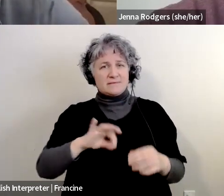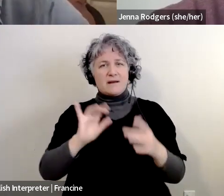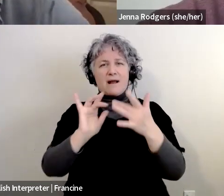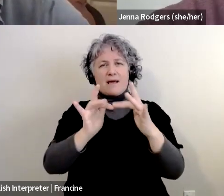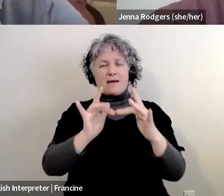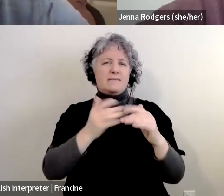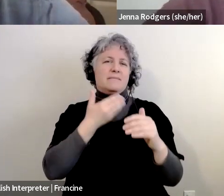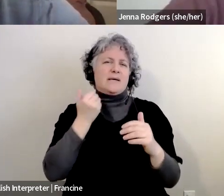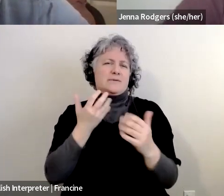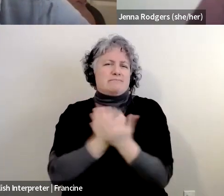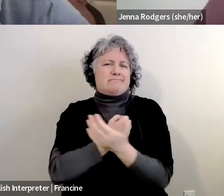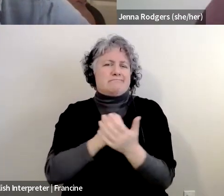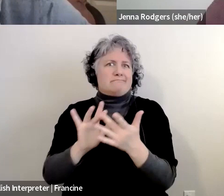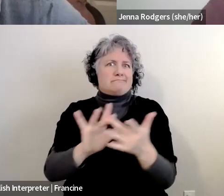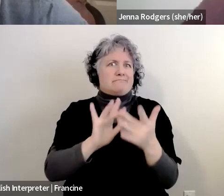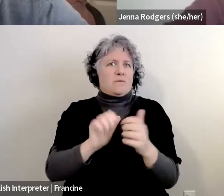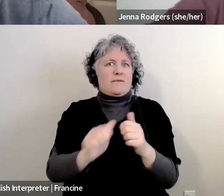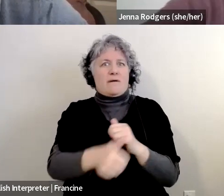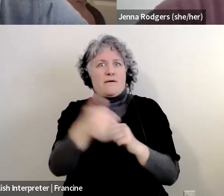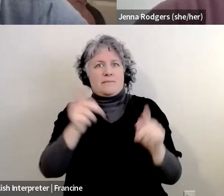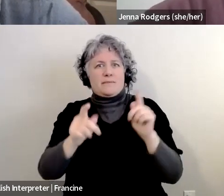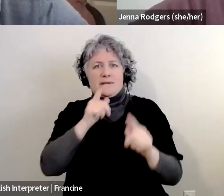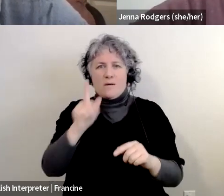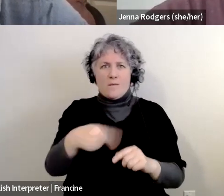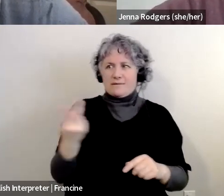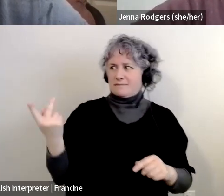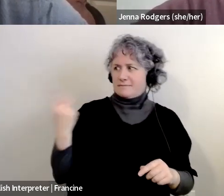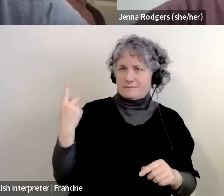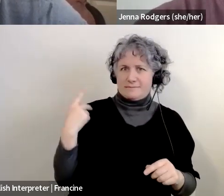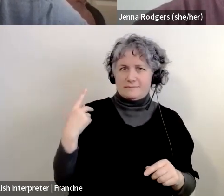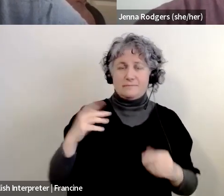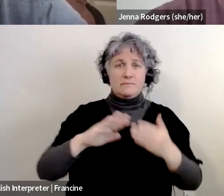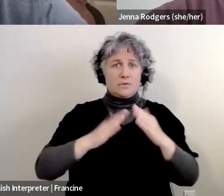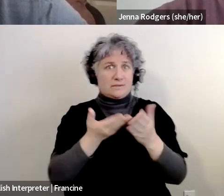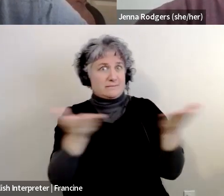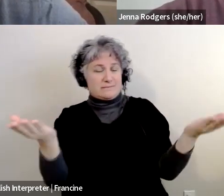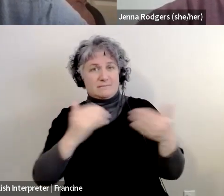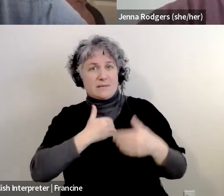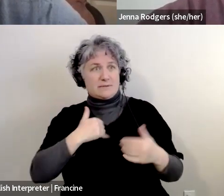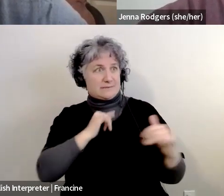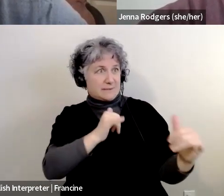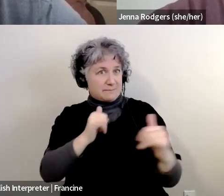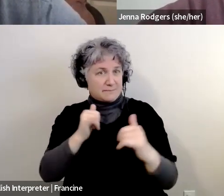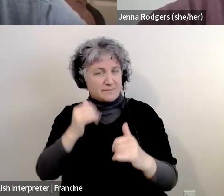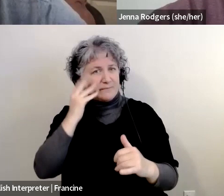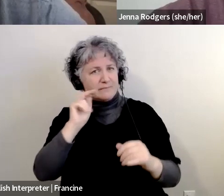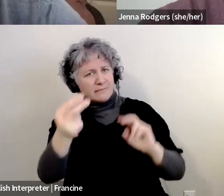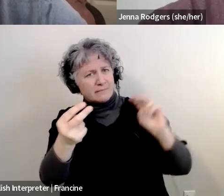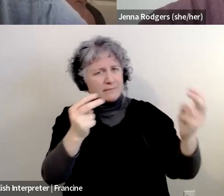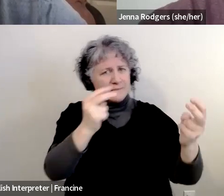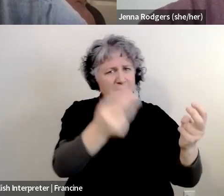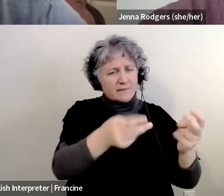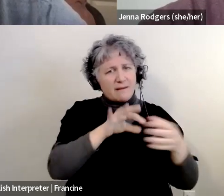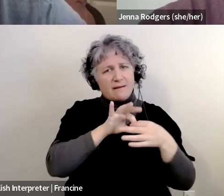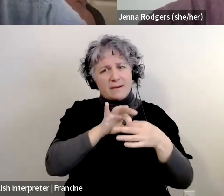I sharing and talking, but to connect with fellow, community members too. Hear the perspectives of other experiences and kind of connect. So I